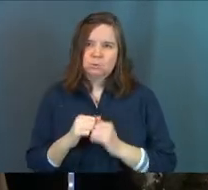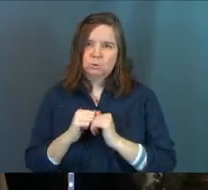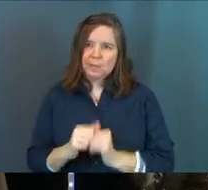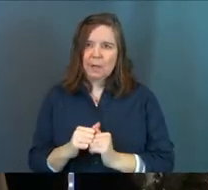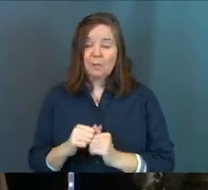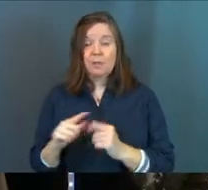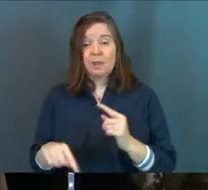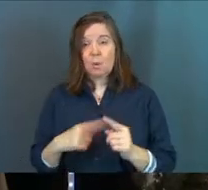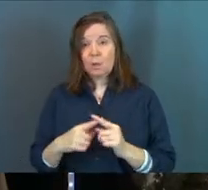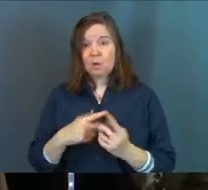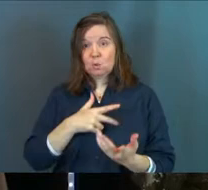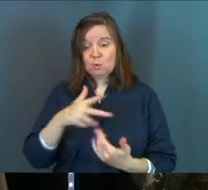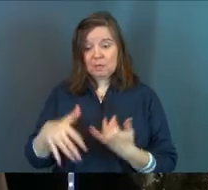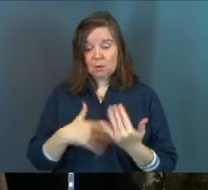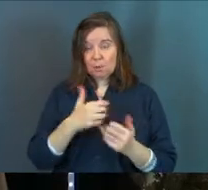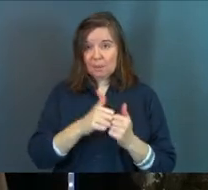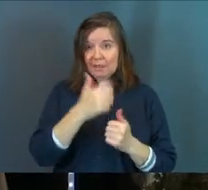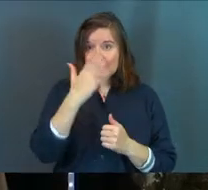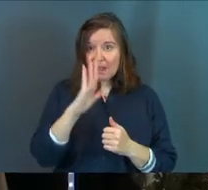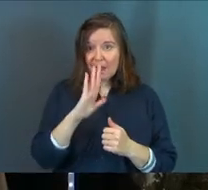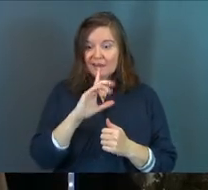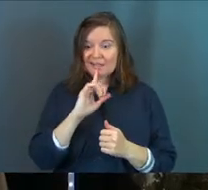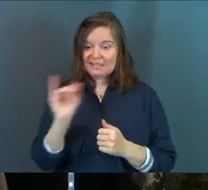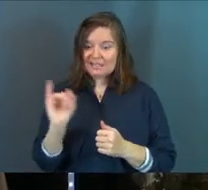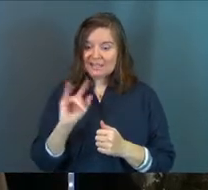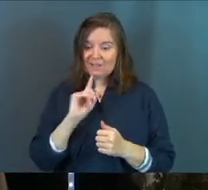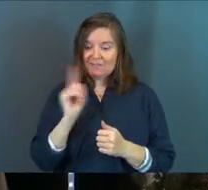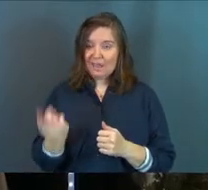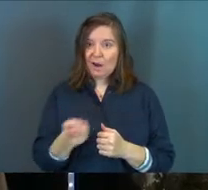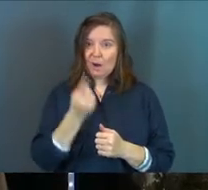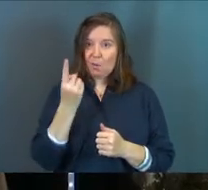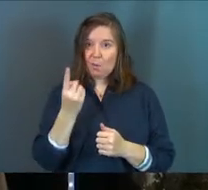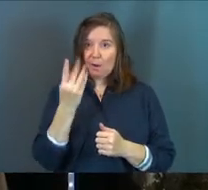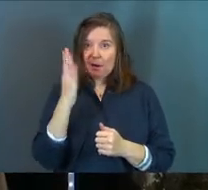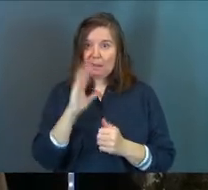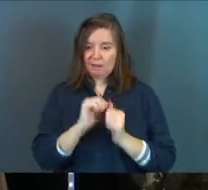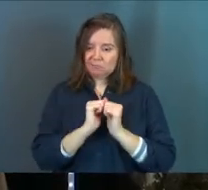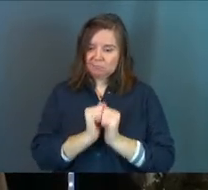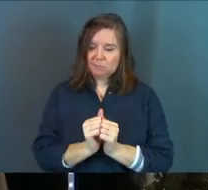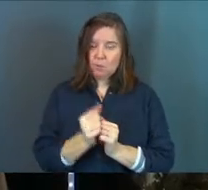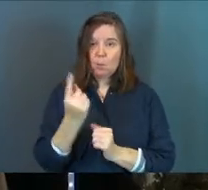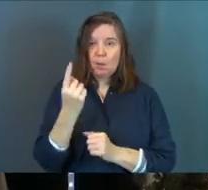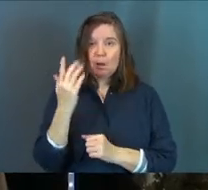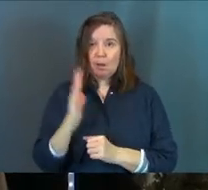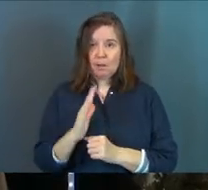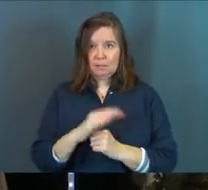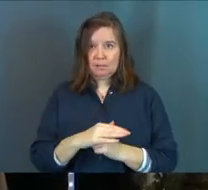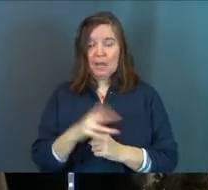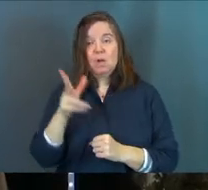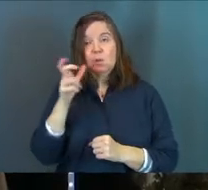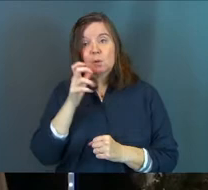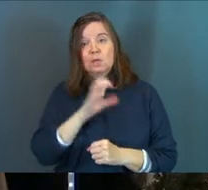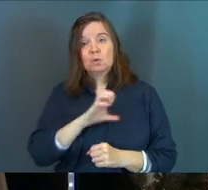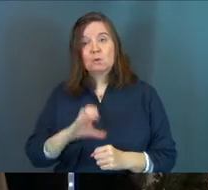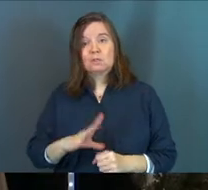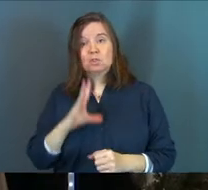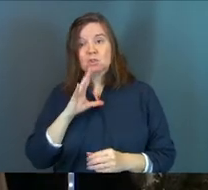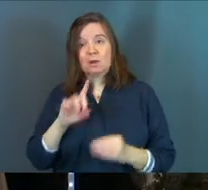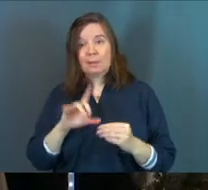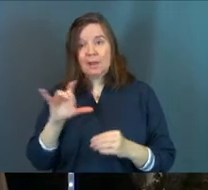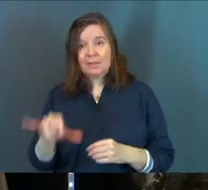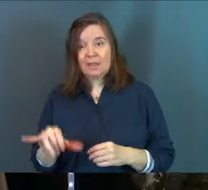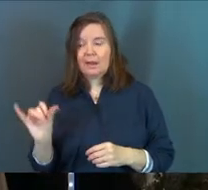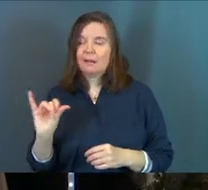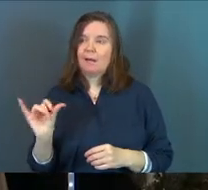together, that when you interact with God, it's as if they are one God, just one God. And you'll hear Christians talk about